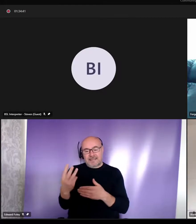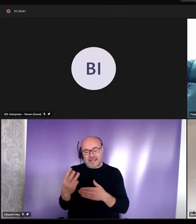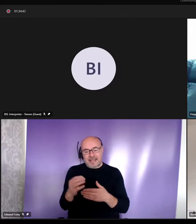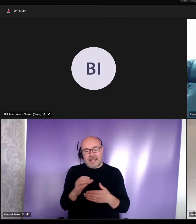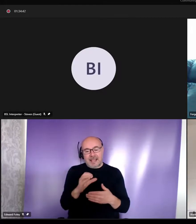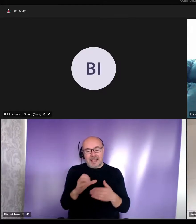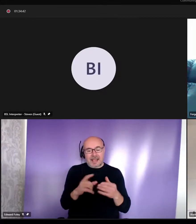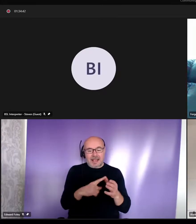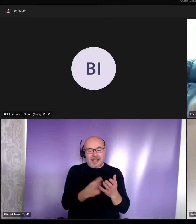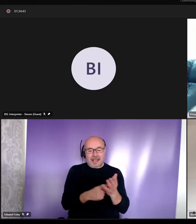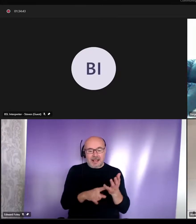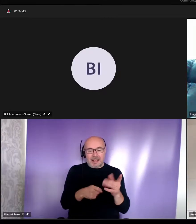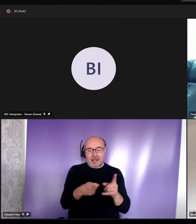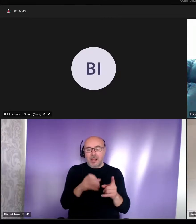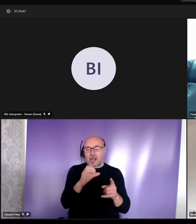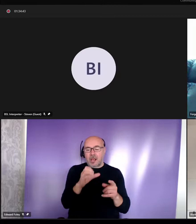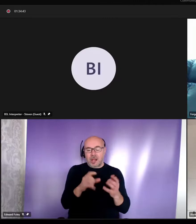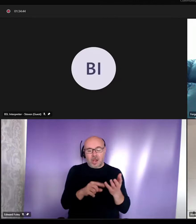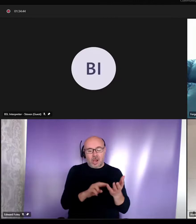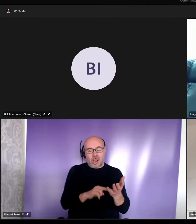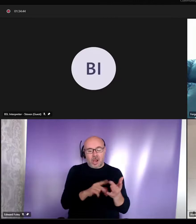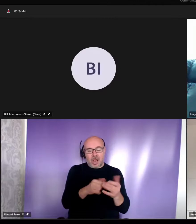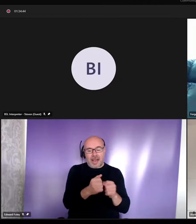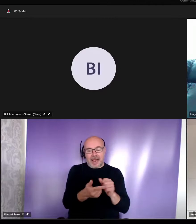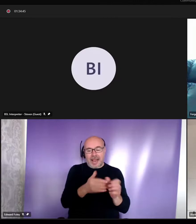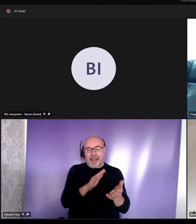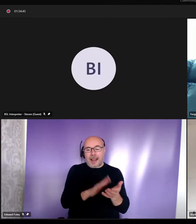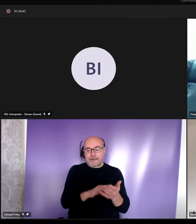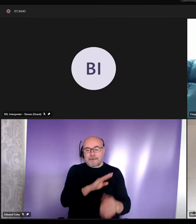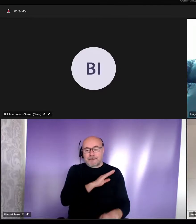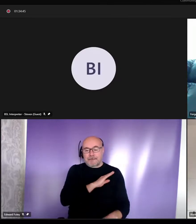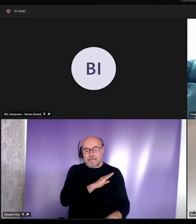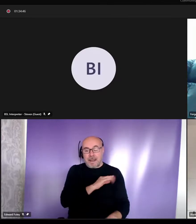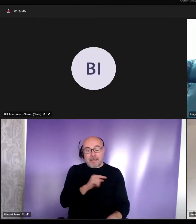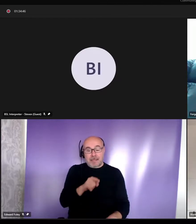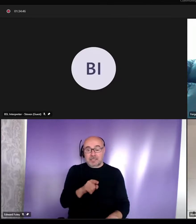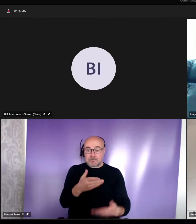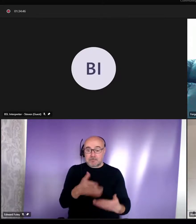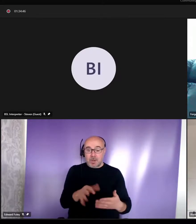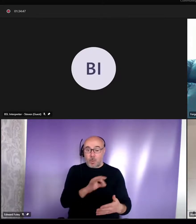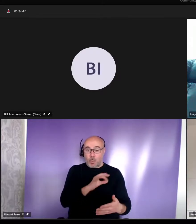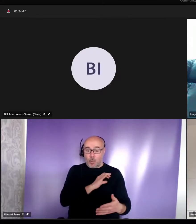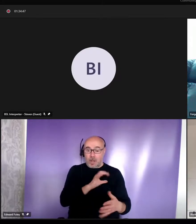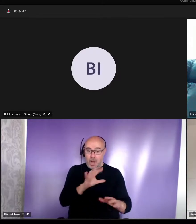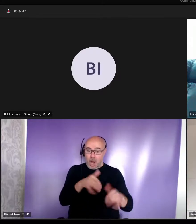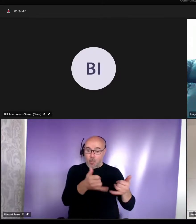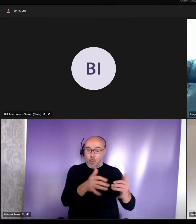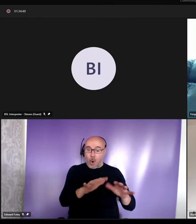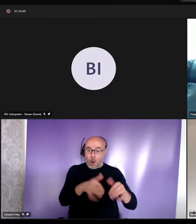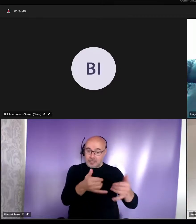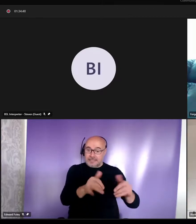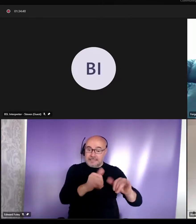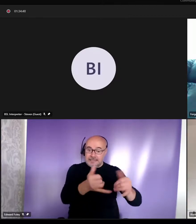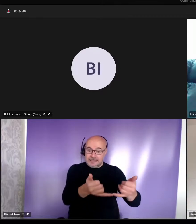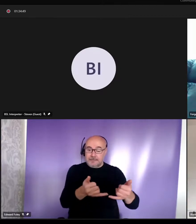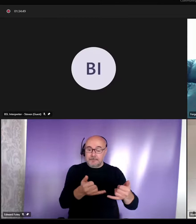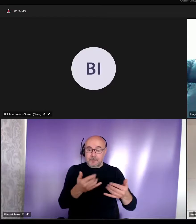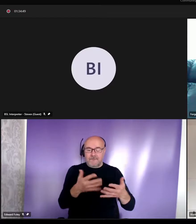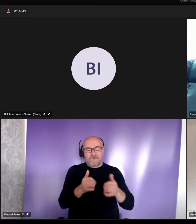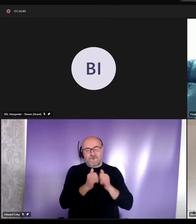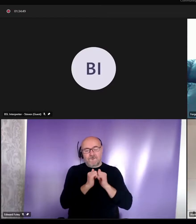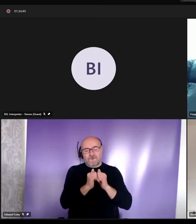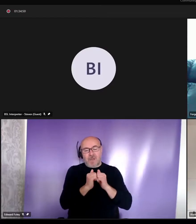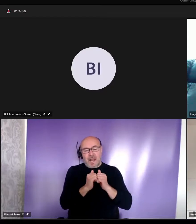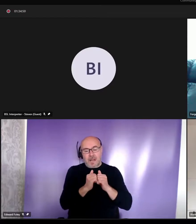are aware, the Cunningar Loop Urban Park is an award-winning park. It's been a very valuable green space, delivering